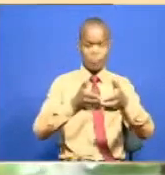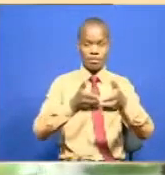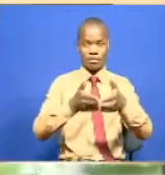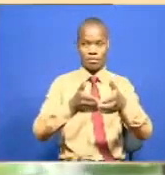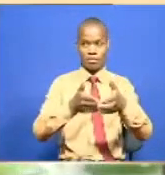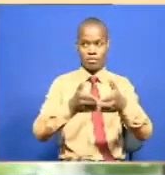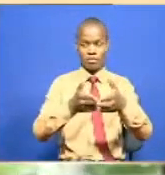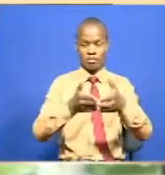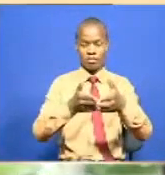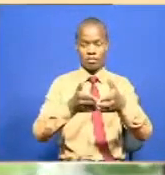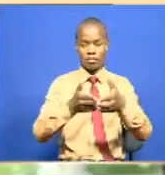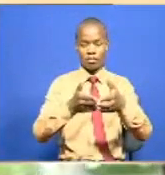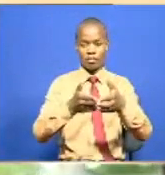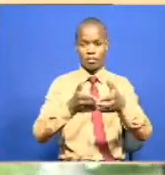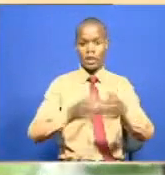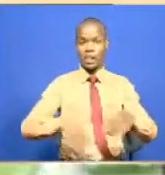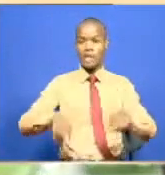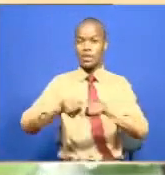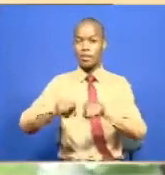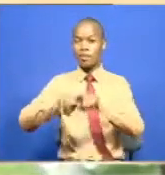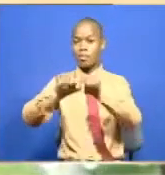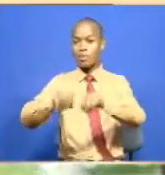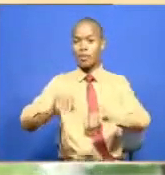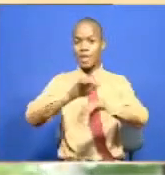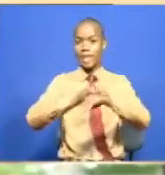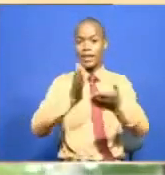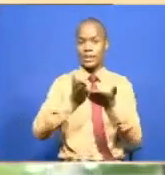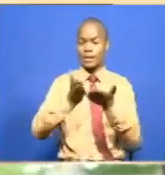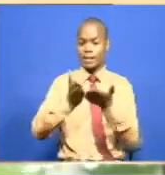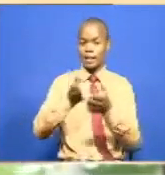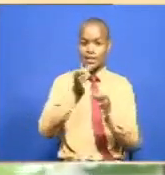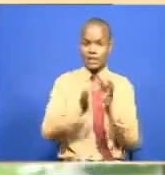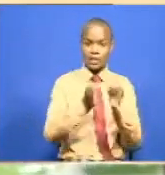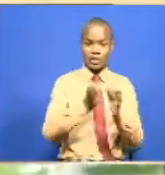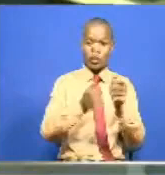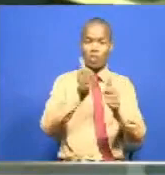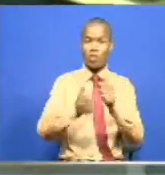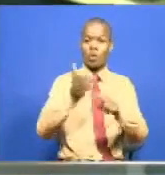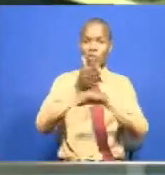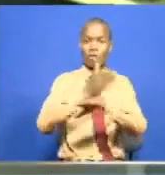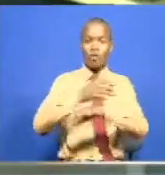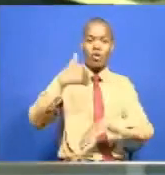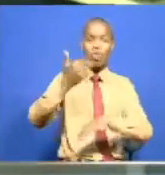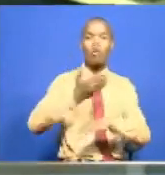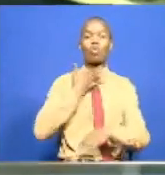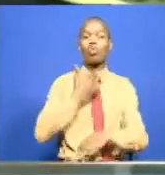ile haki abaye mumepigania miaka mingi.